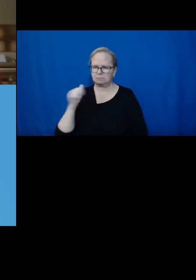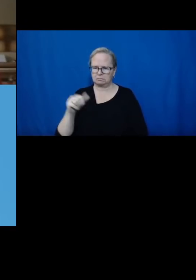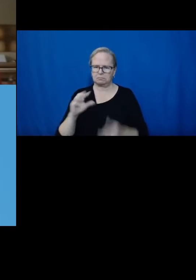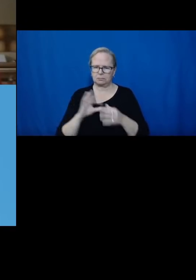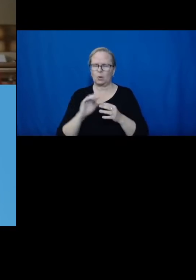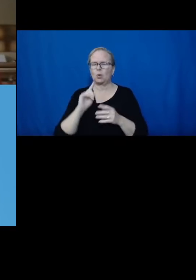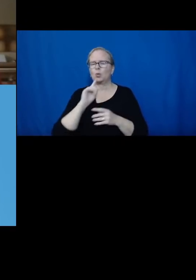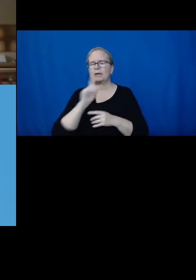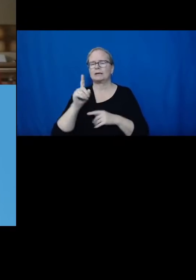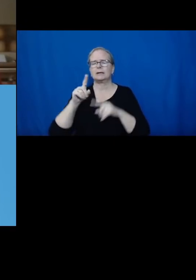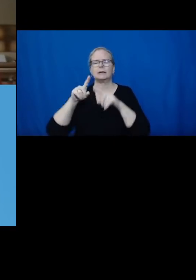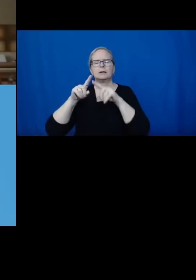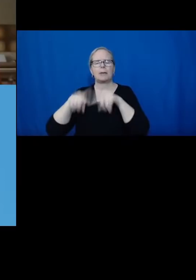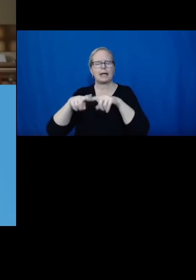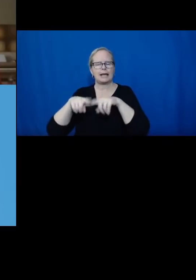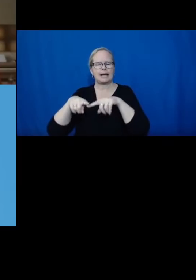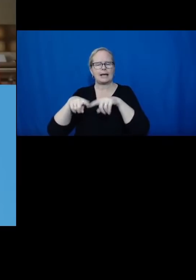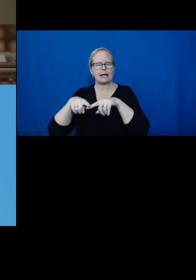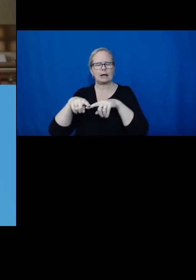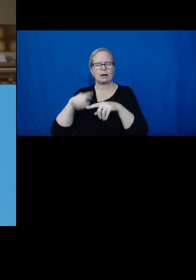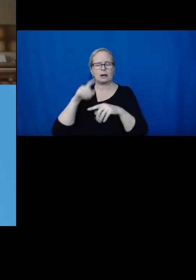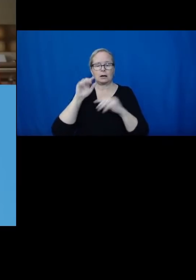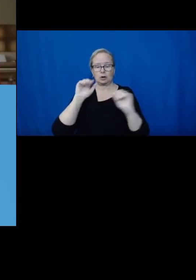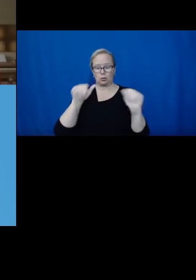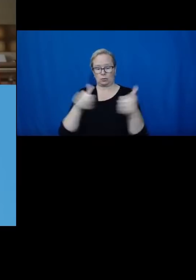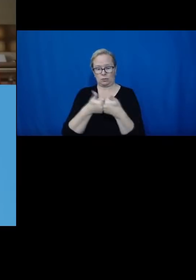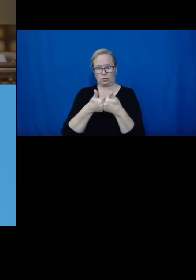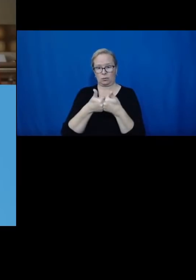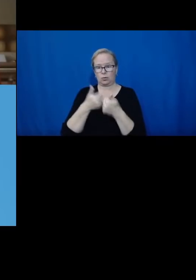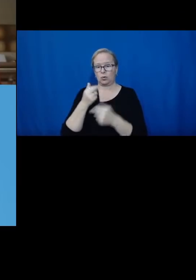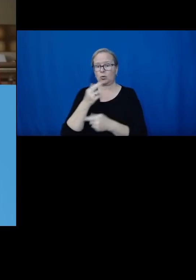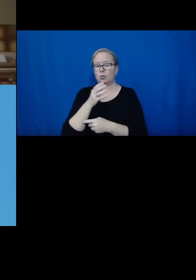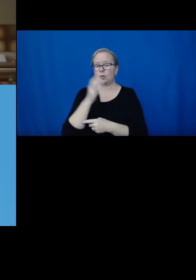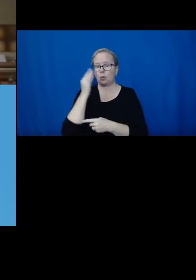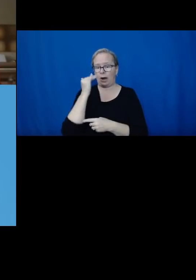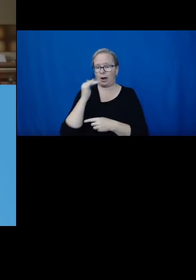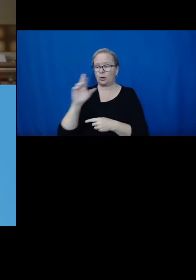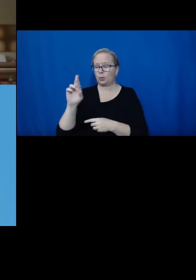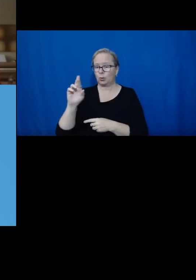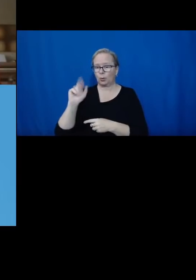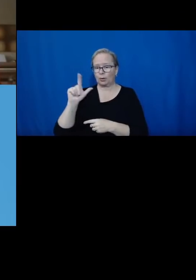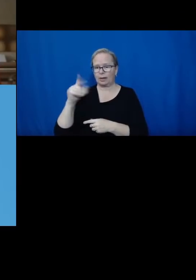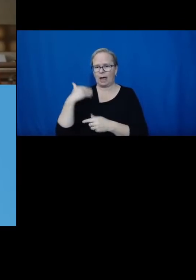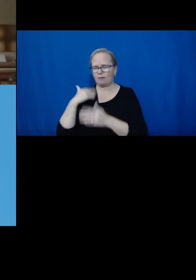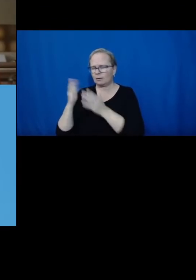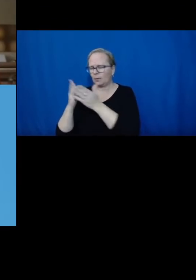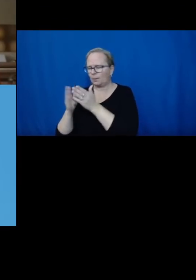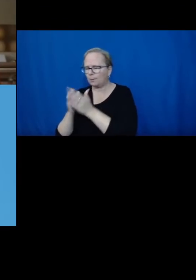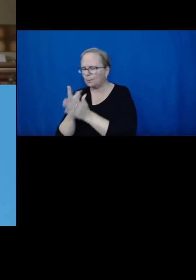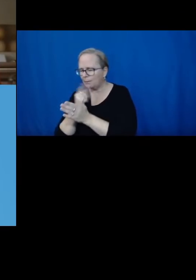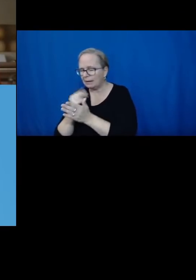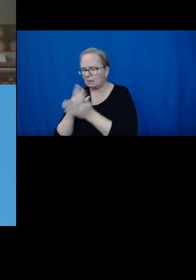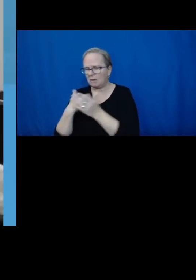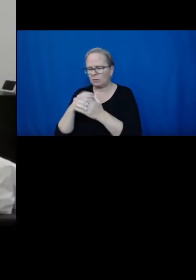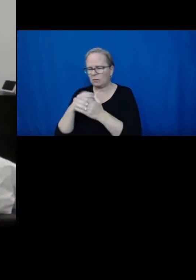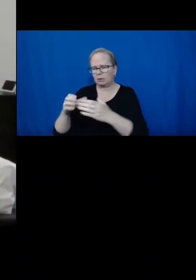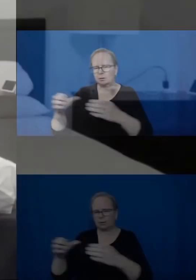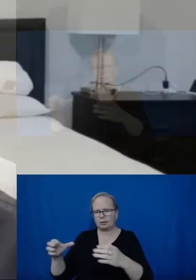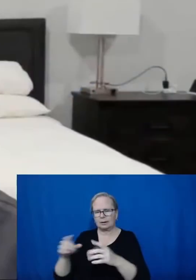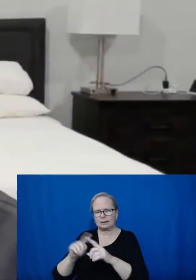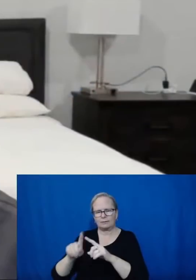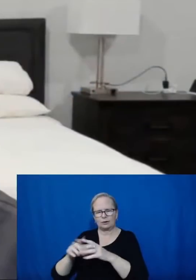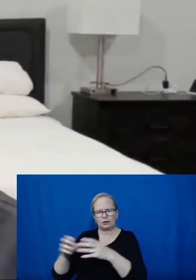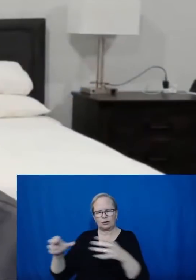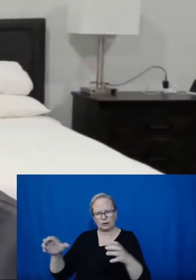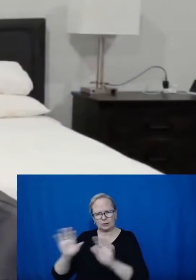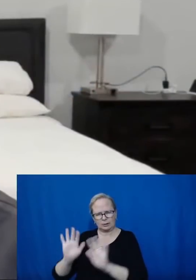different challenges. Rural sites, of course, can vary a fair bit in size. Intubation is something that, for the most part, you have a lot less